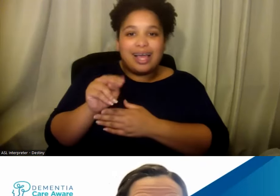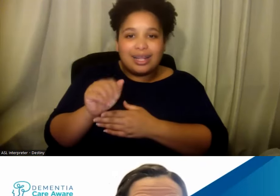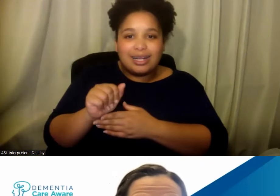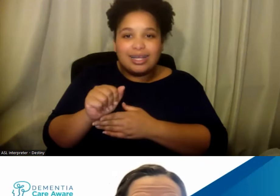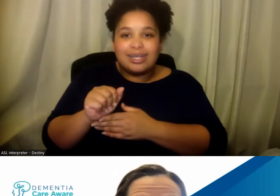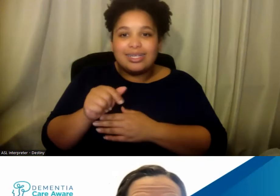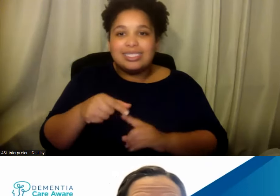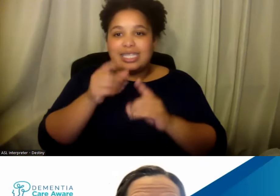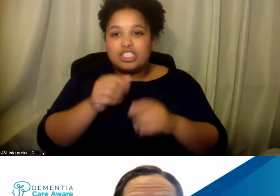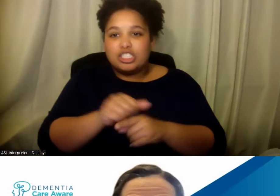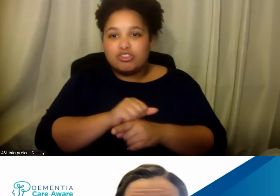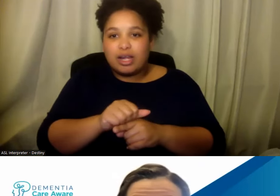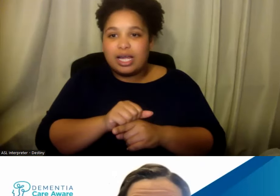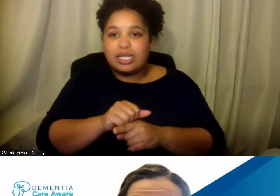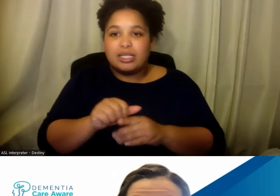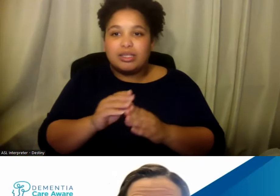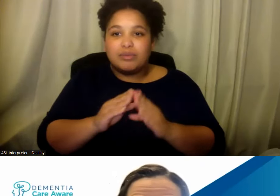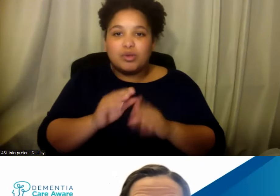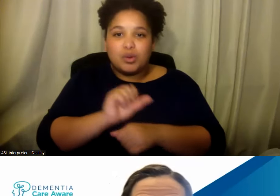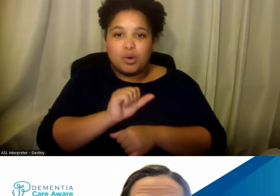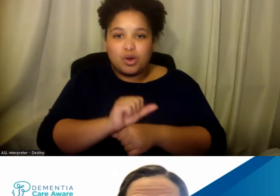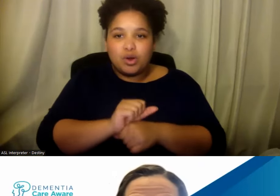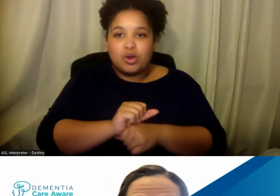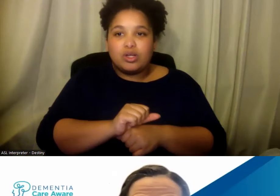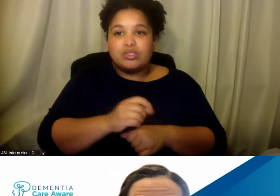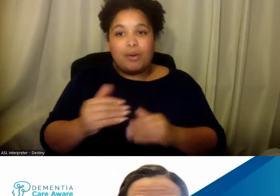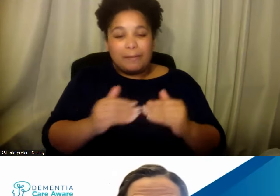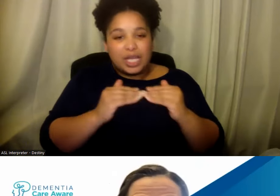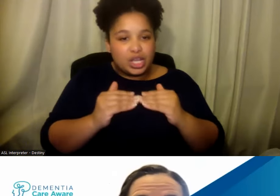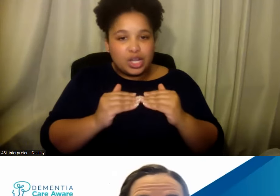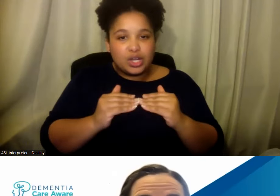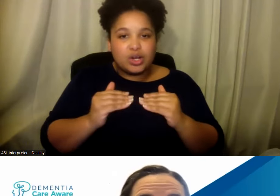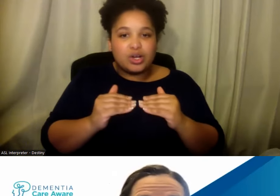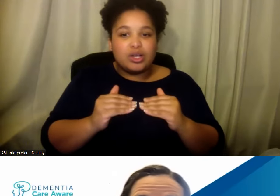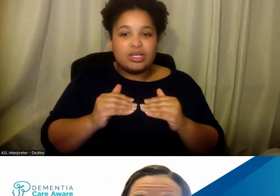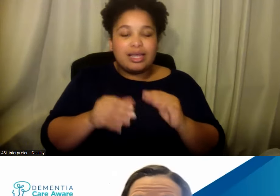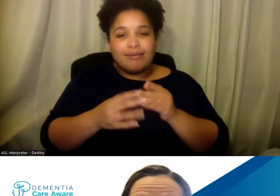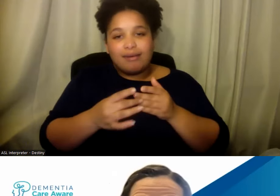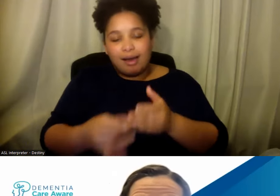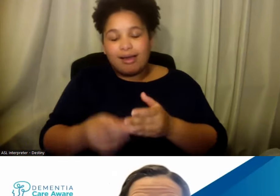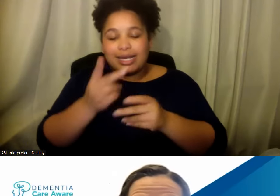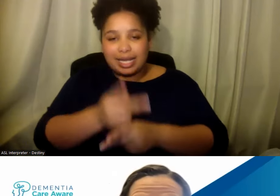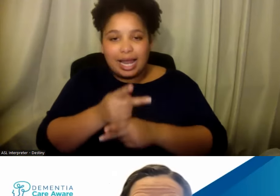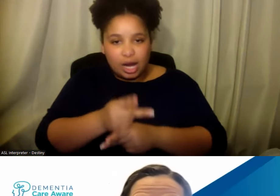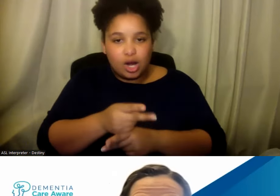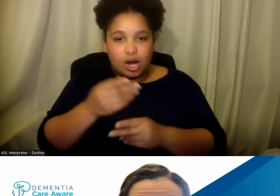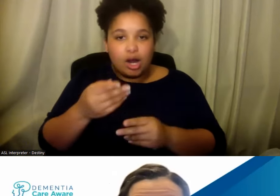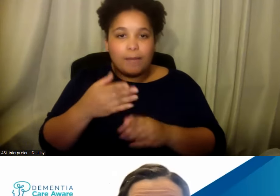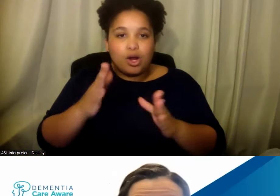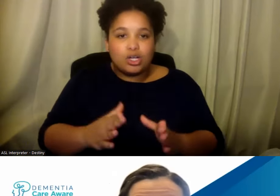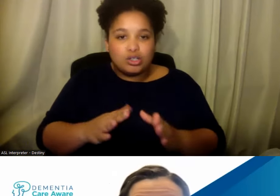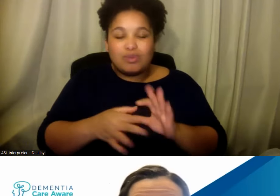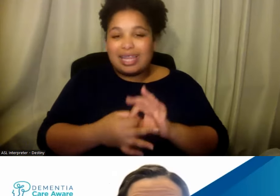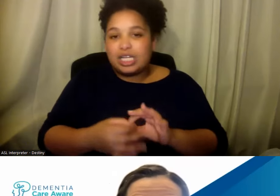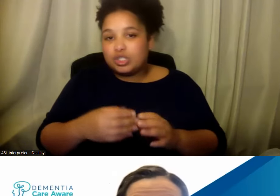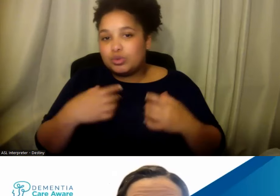and older people, to work with people with dementia and help guide care partners very specifically around behavioral symptoms and